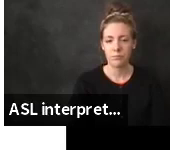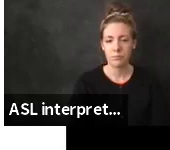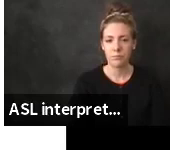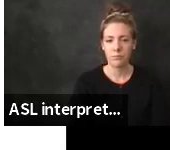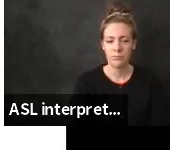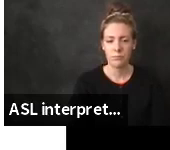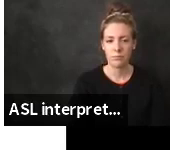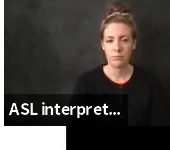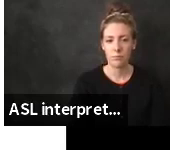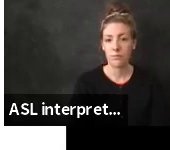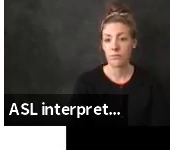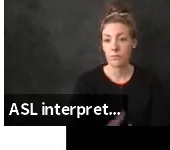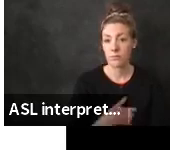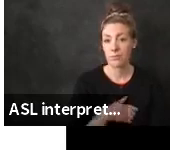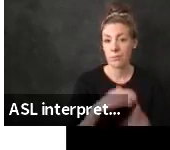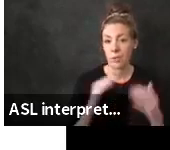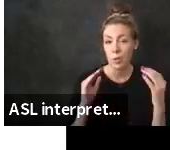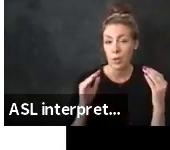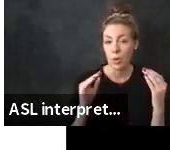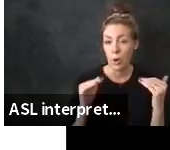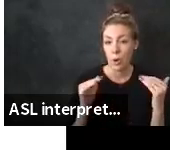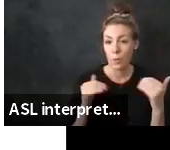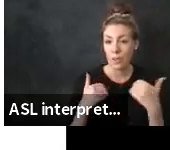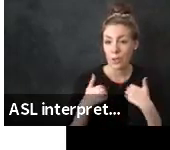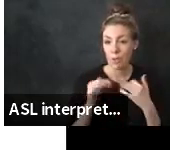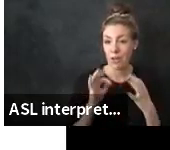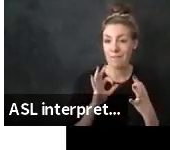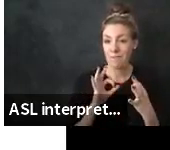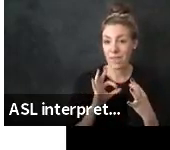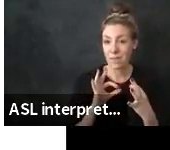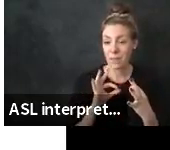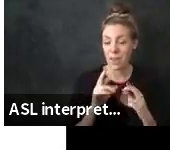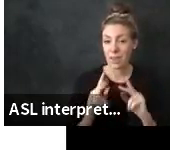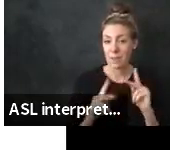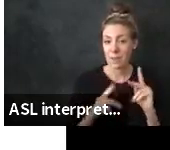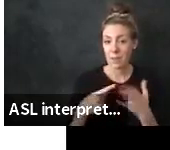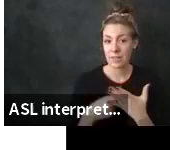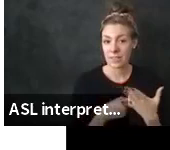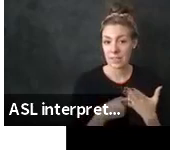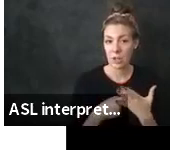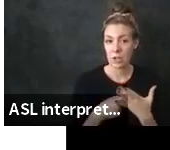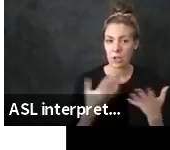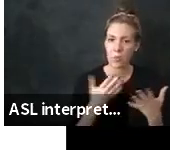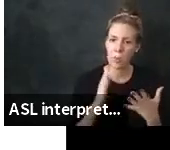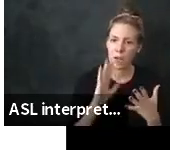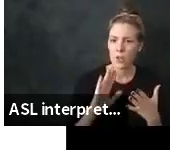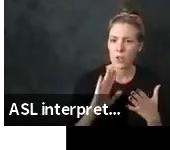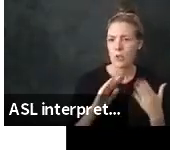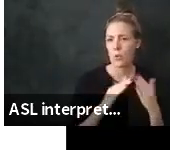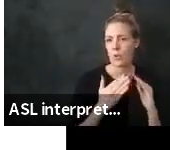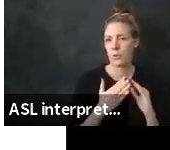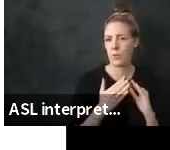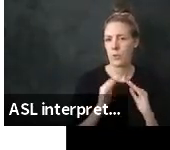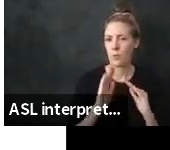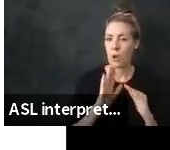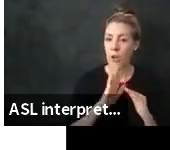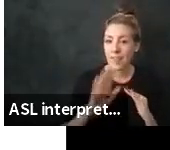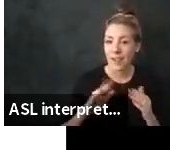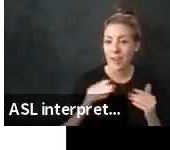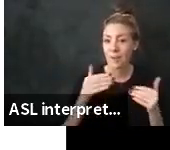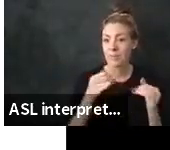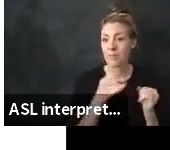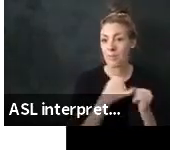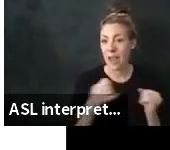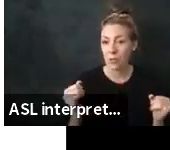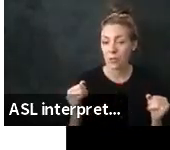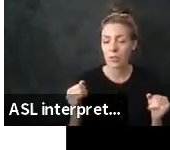So we're hoping to get feedback and public discussion on what is your community and what are its boundaries? What are other areas in the